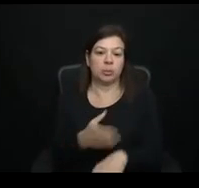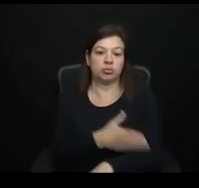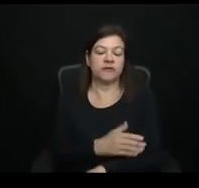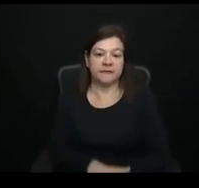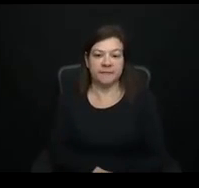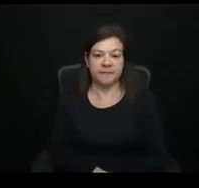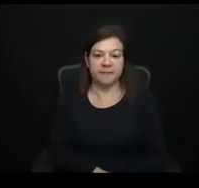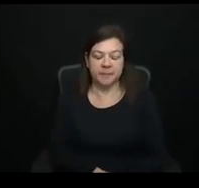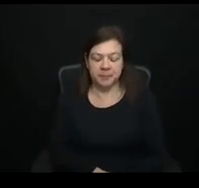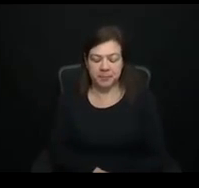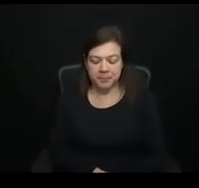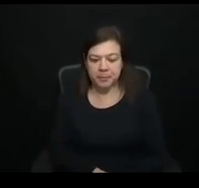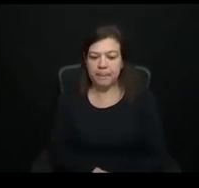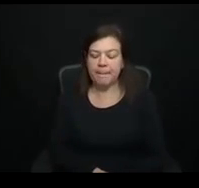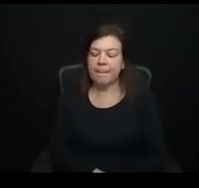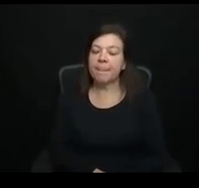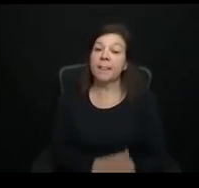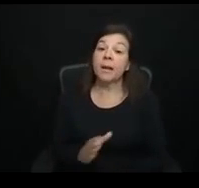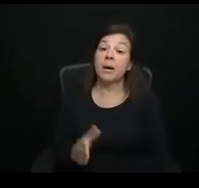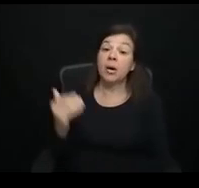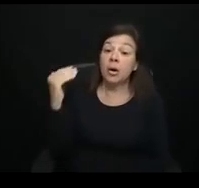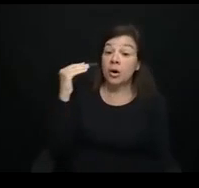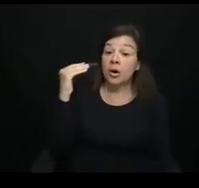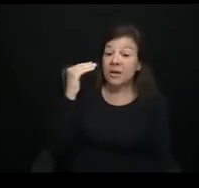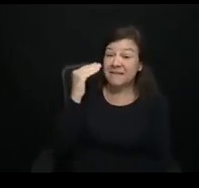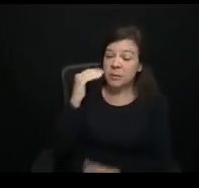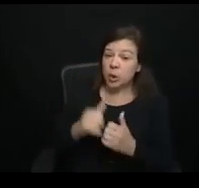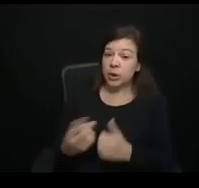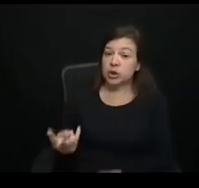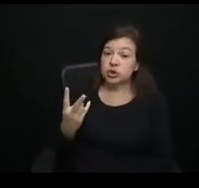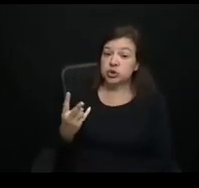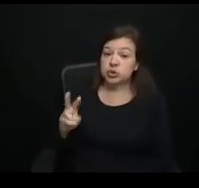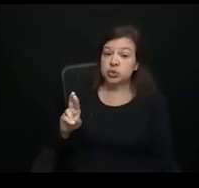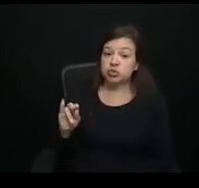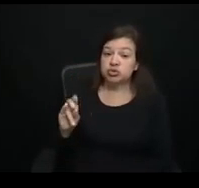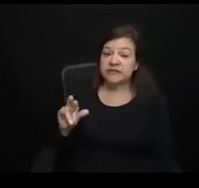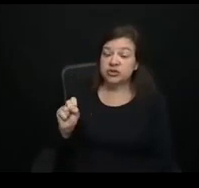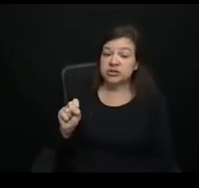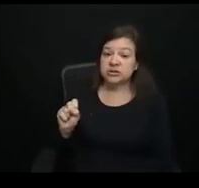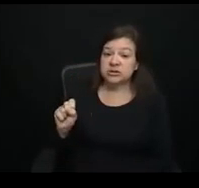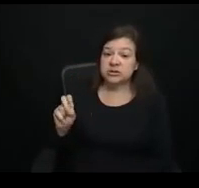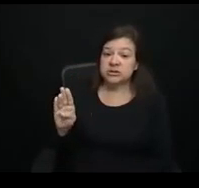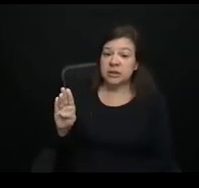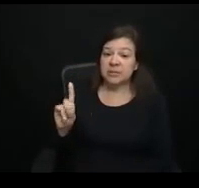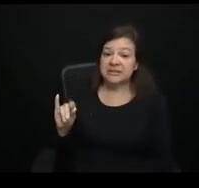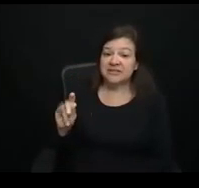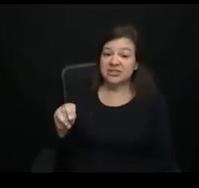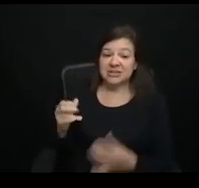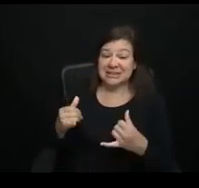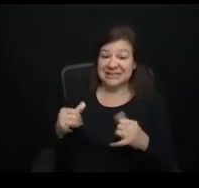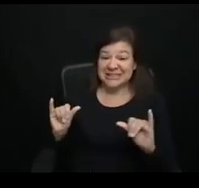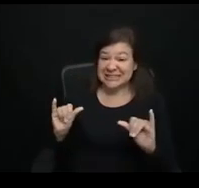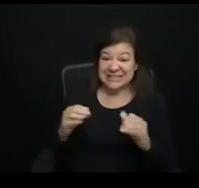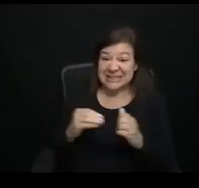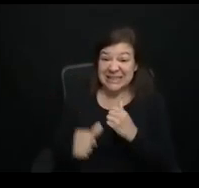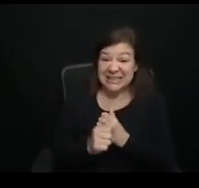Are you familiar with the Two Rivers subdivision? Is it still in danger? Somebody could point it out for me.